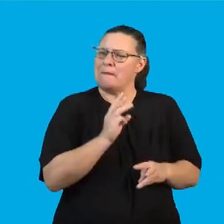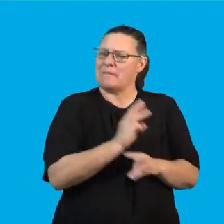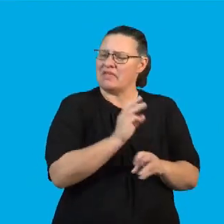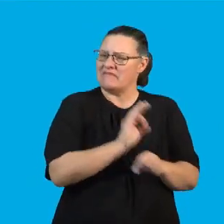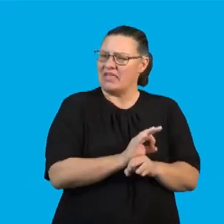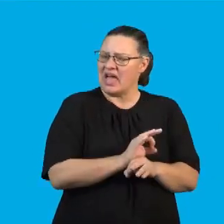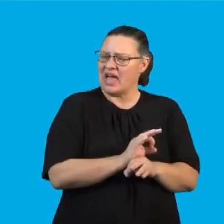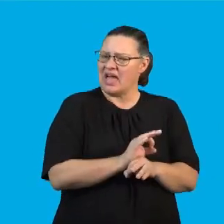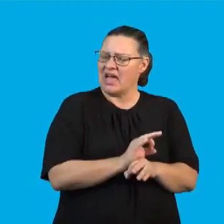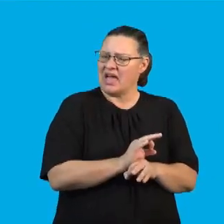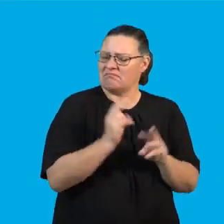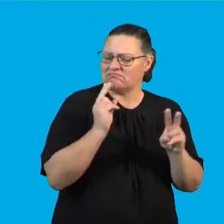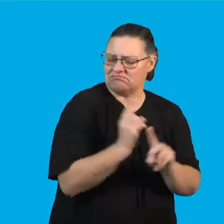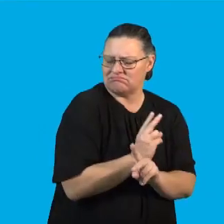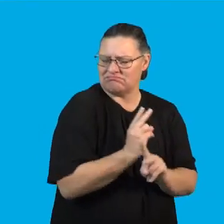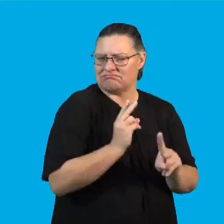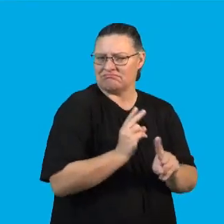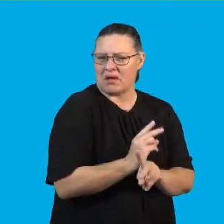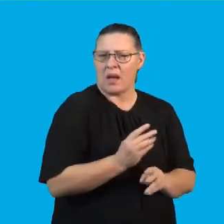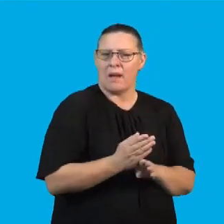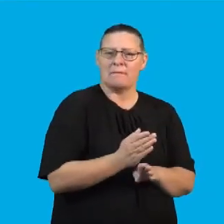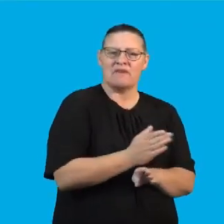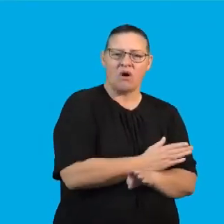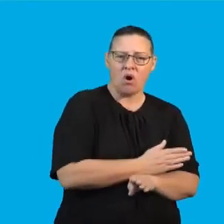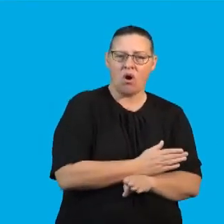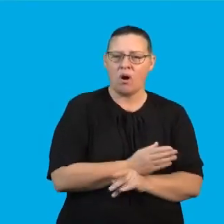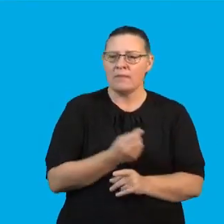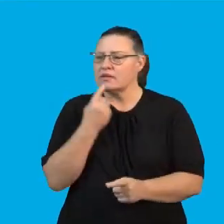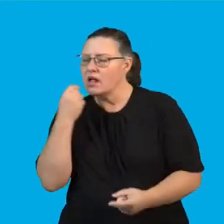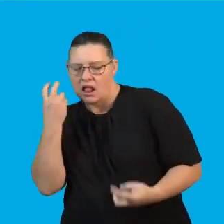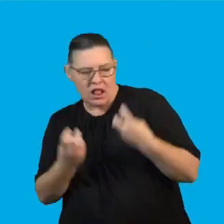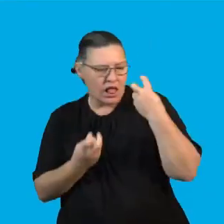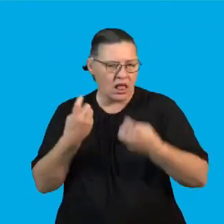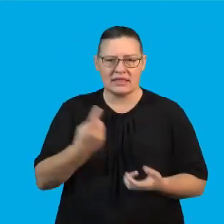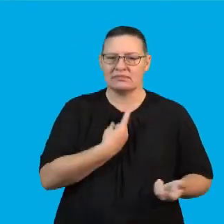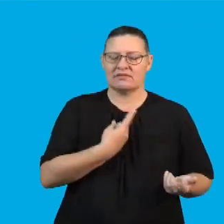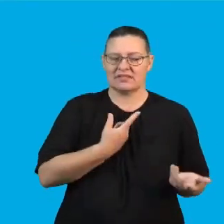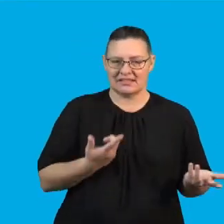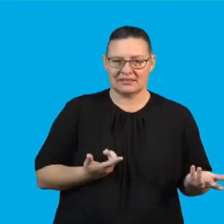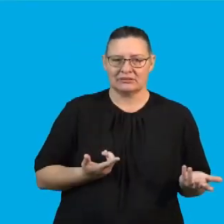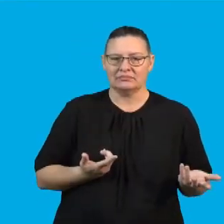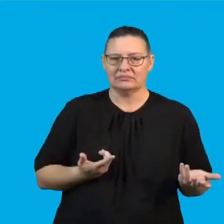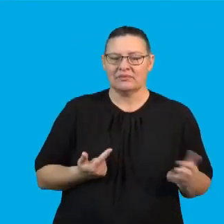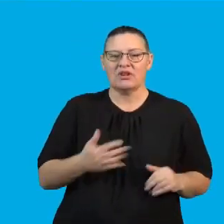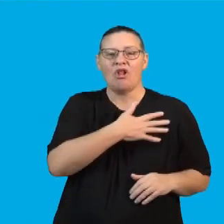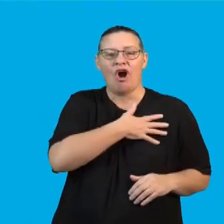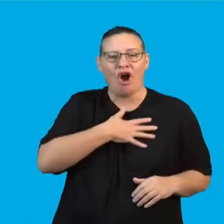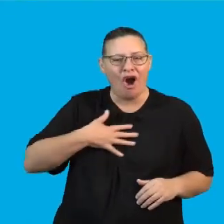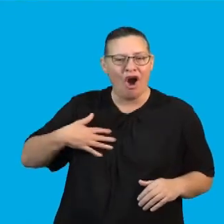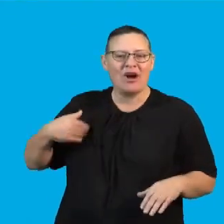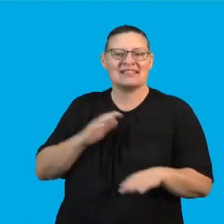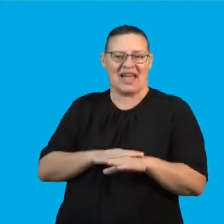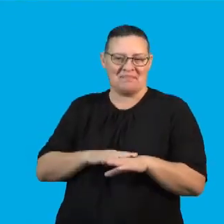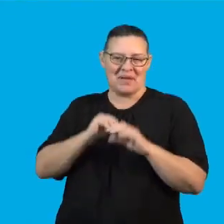long do they need parental care before they are able to start looking for milk to make cereal for themselves? So there's a